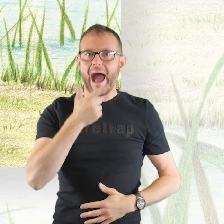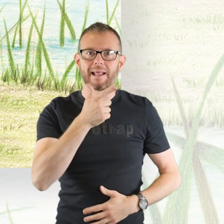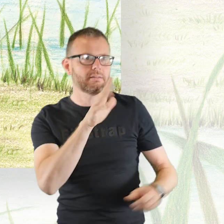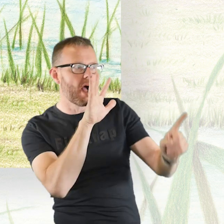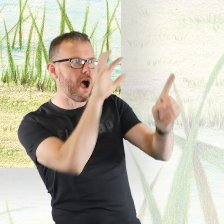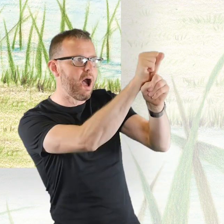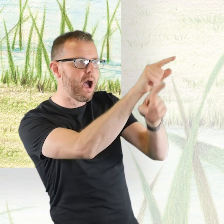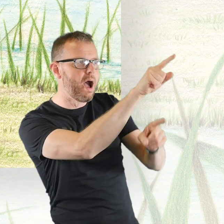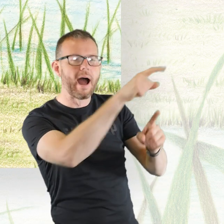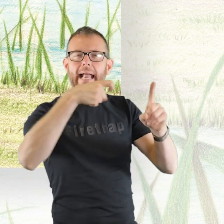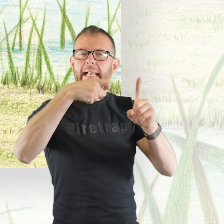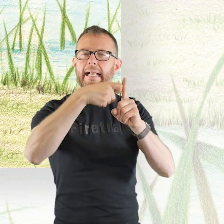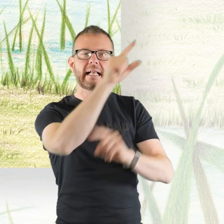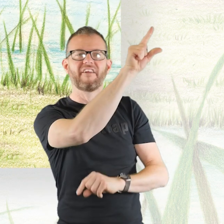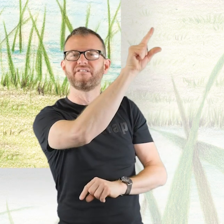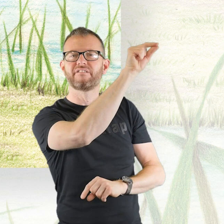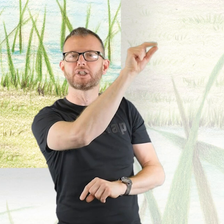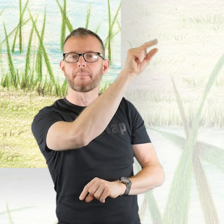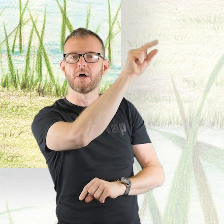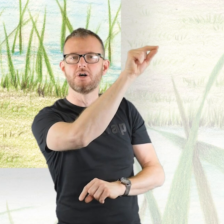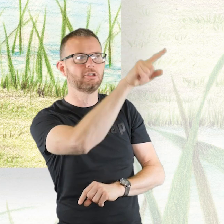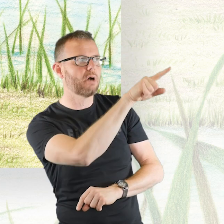Alex spotted a kingfisher.